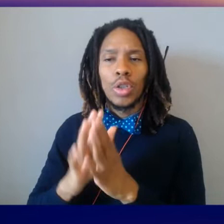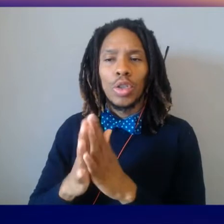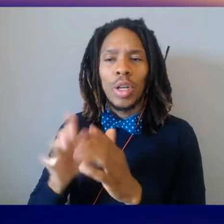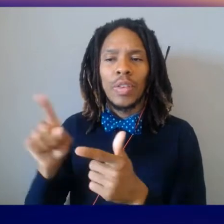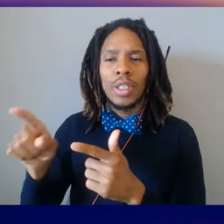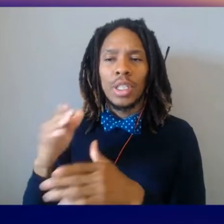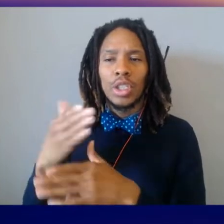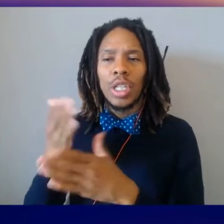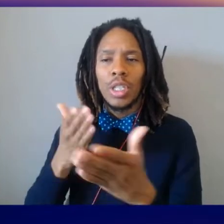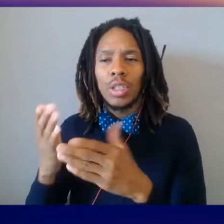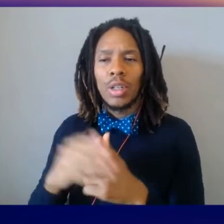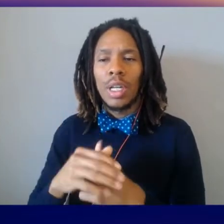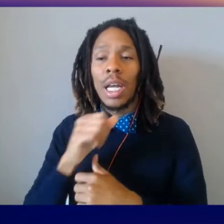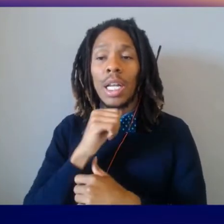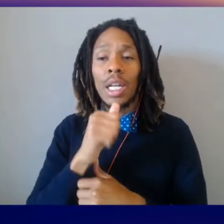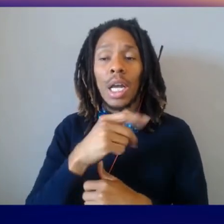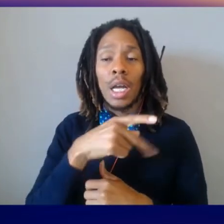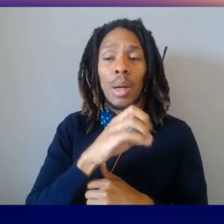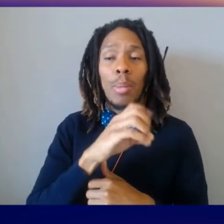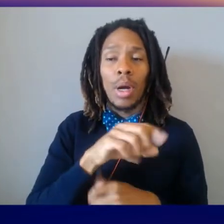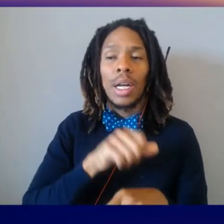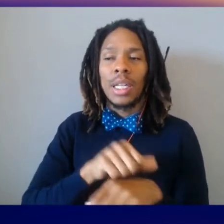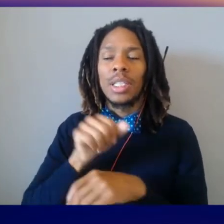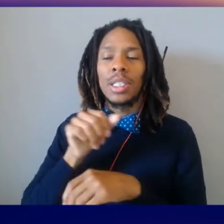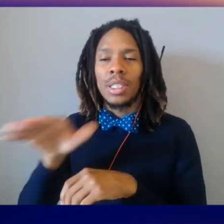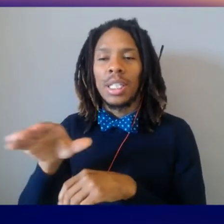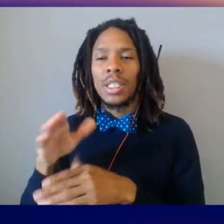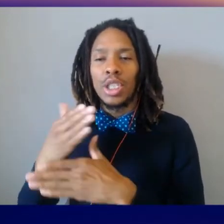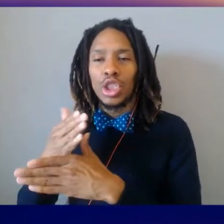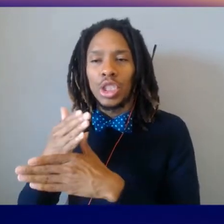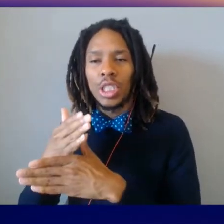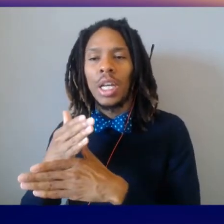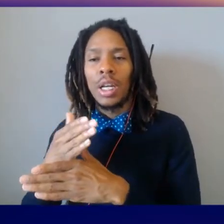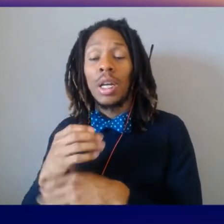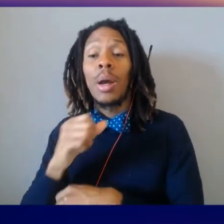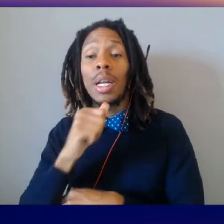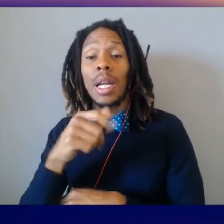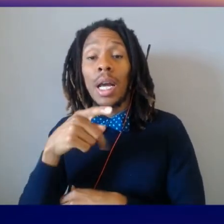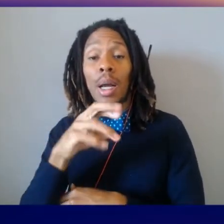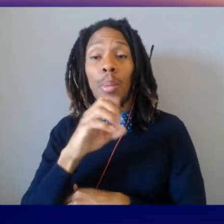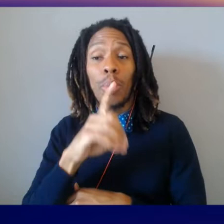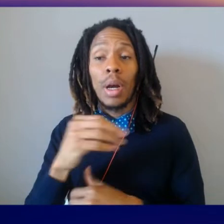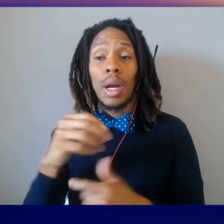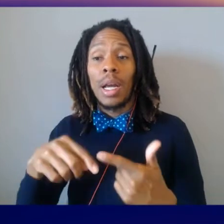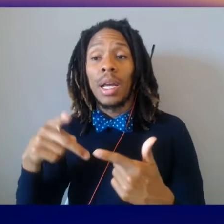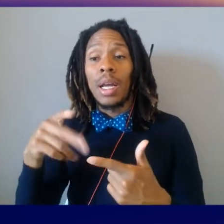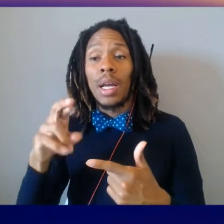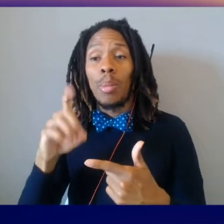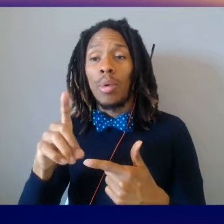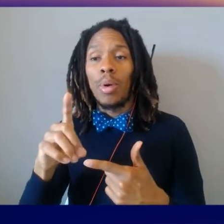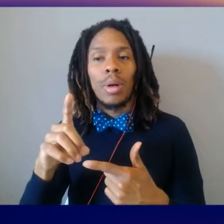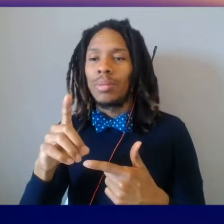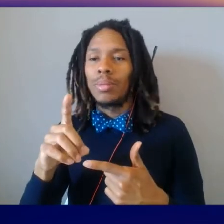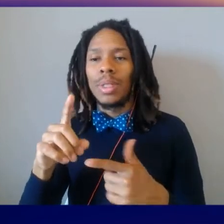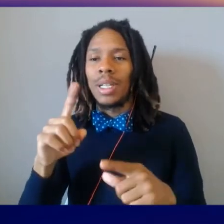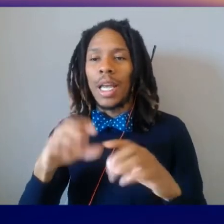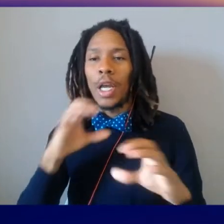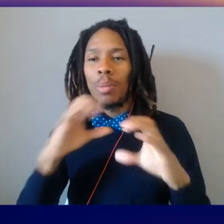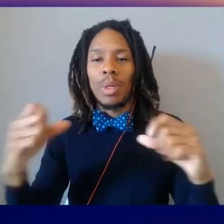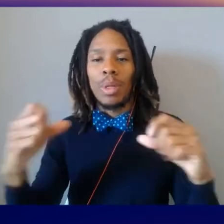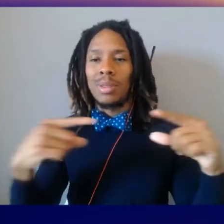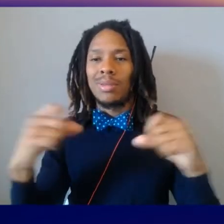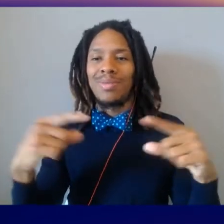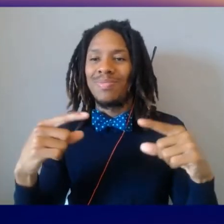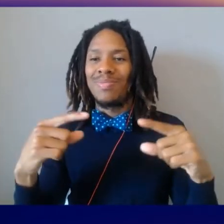will be able to send traffic to shared services segment. But non-prod and prod segment will not be able to communicate with each other.